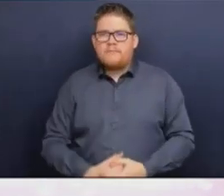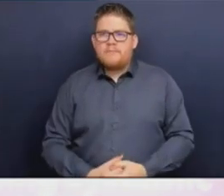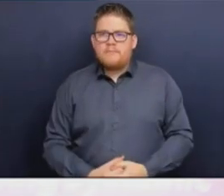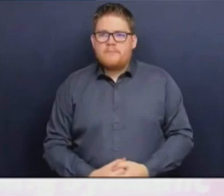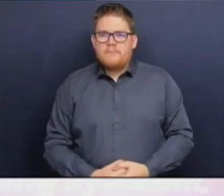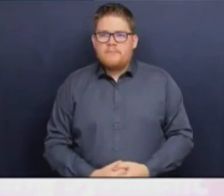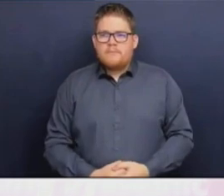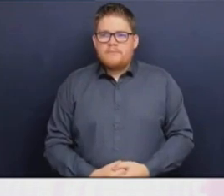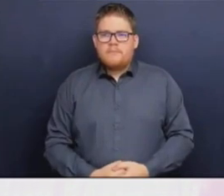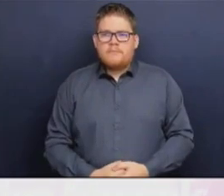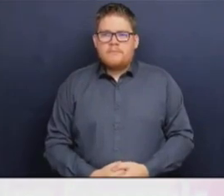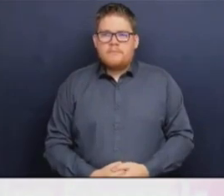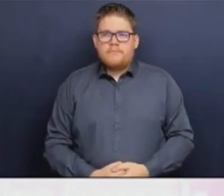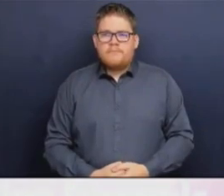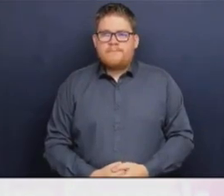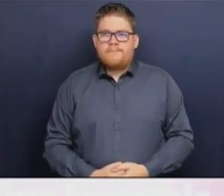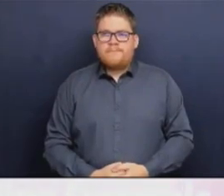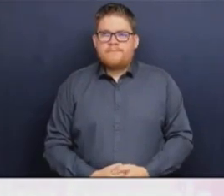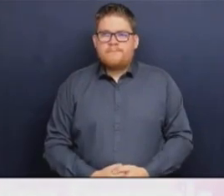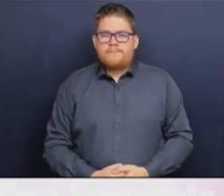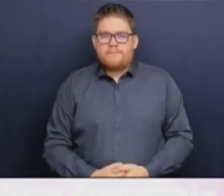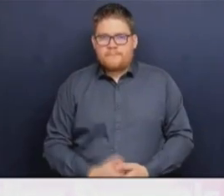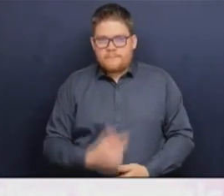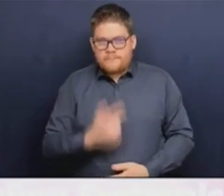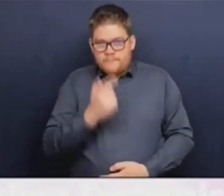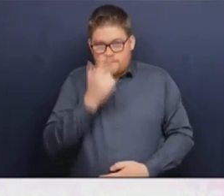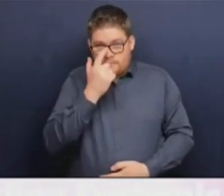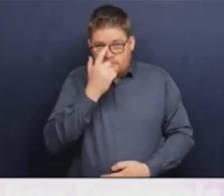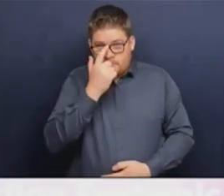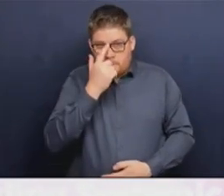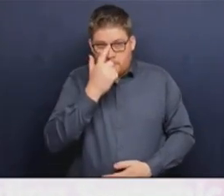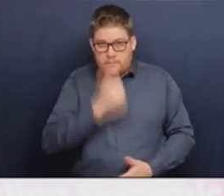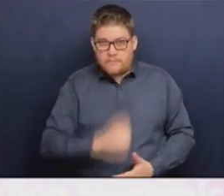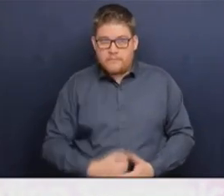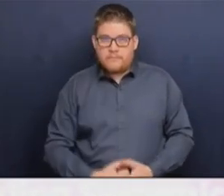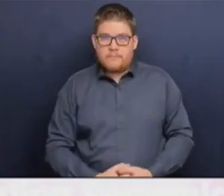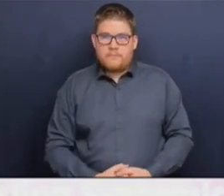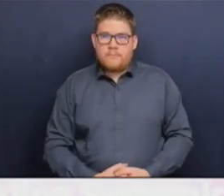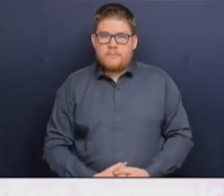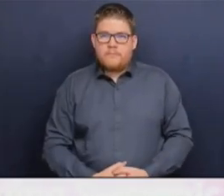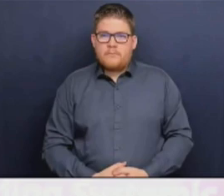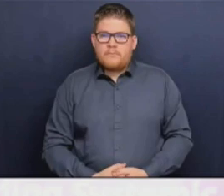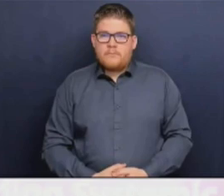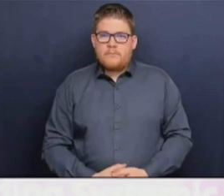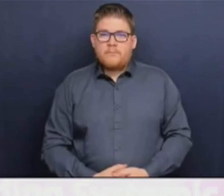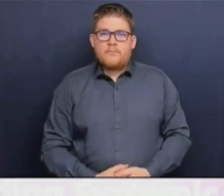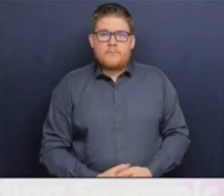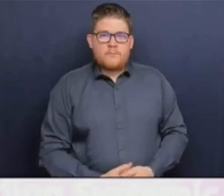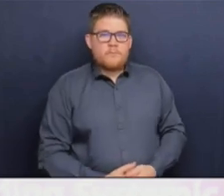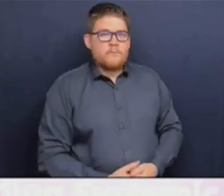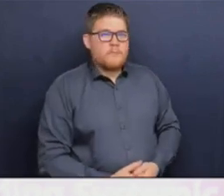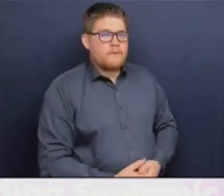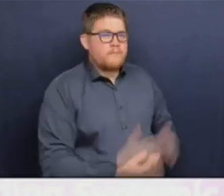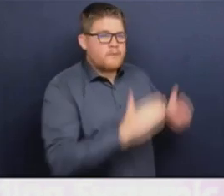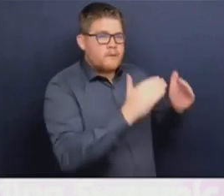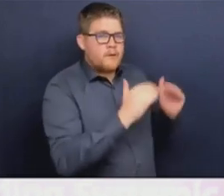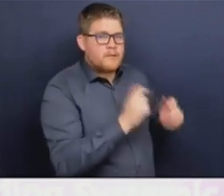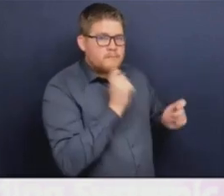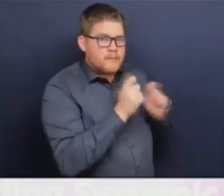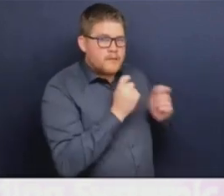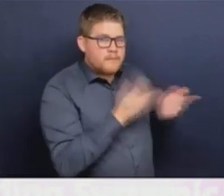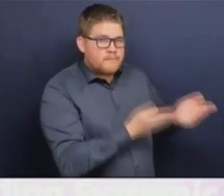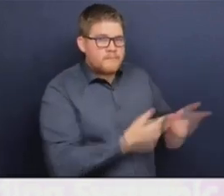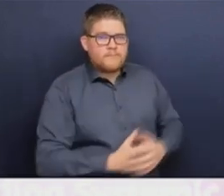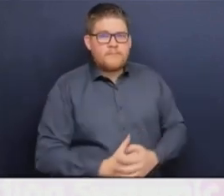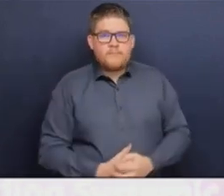Next question is from Rob Shaw, Czech News. Premier, how confident are you that the input of data here, which is primarily